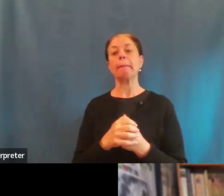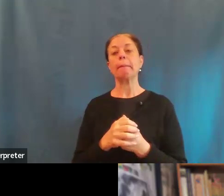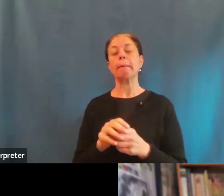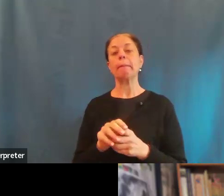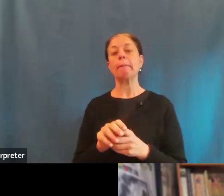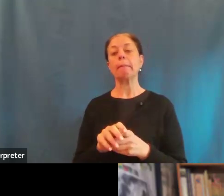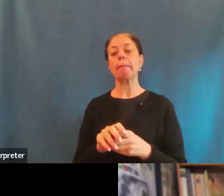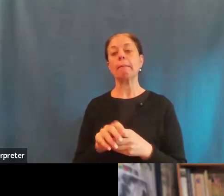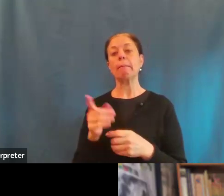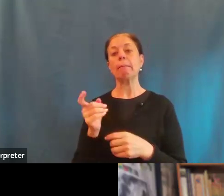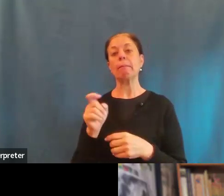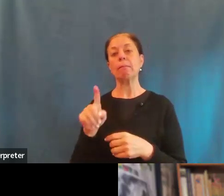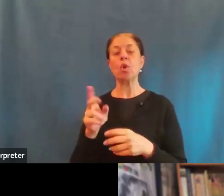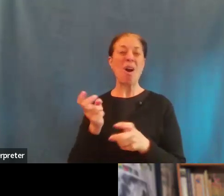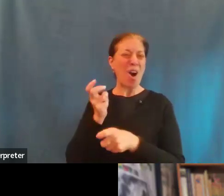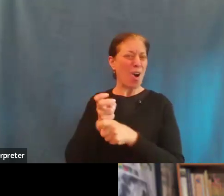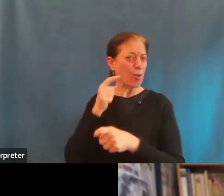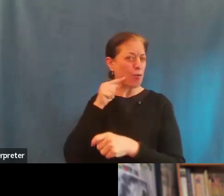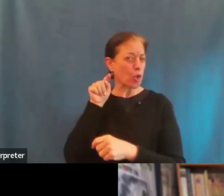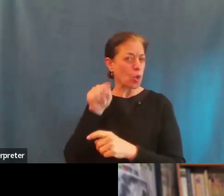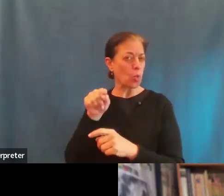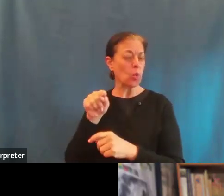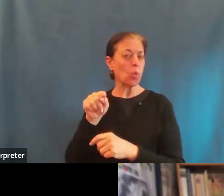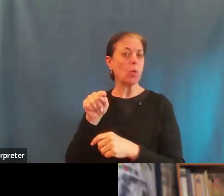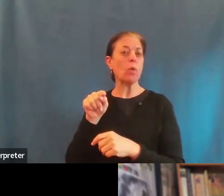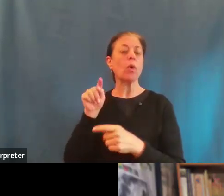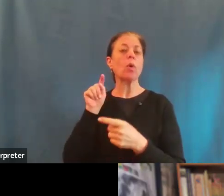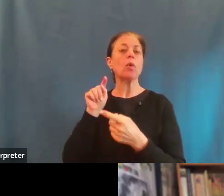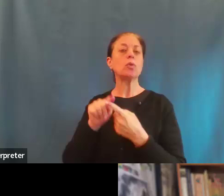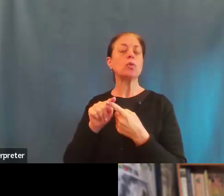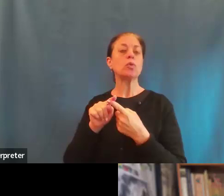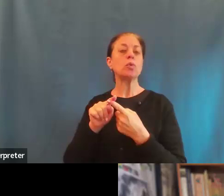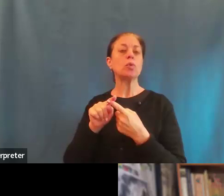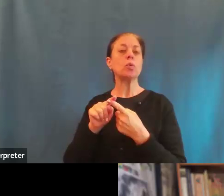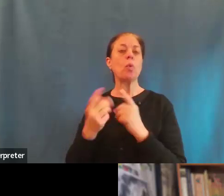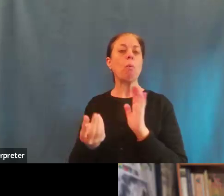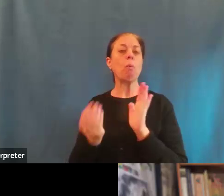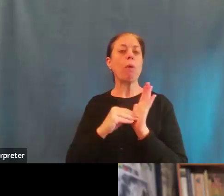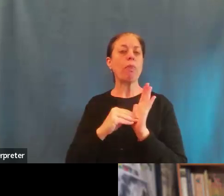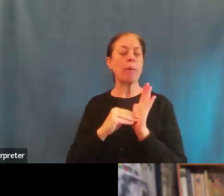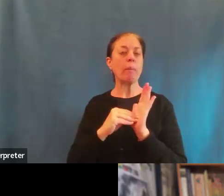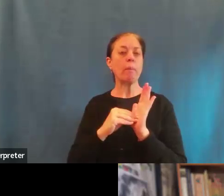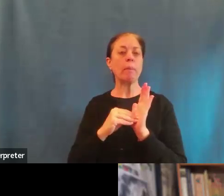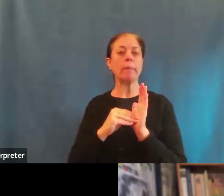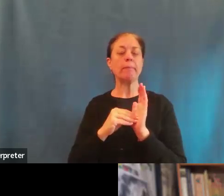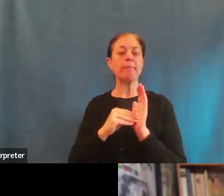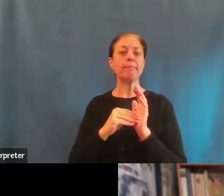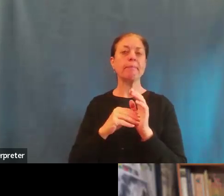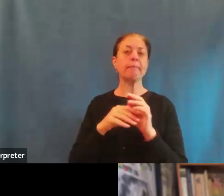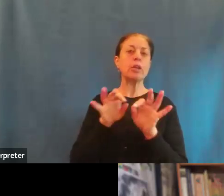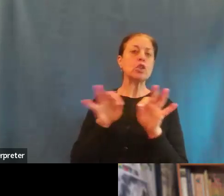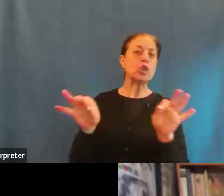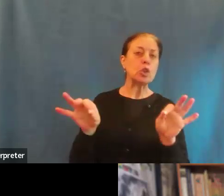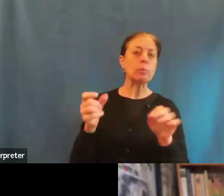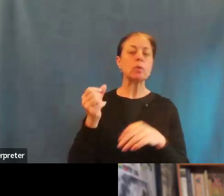Was it hard for you to sort of put these in to terms or scenes that you